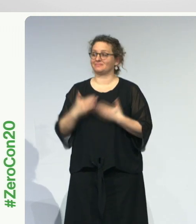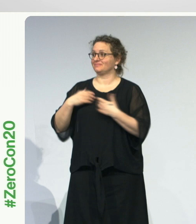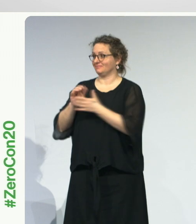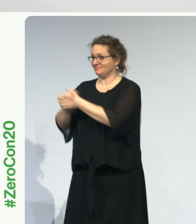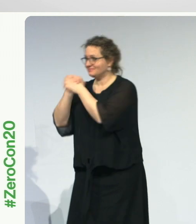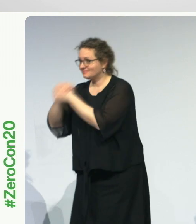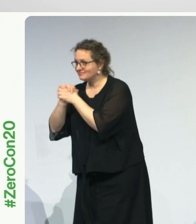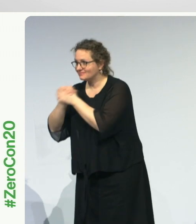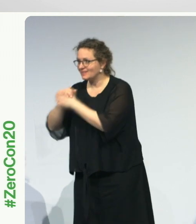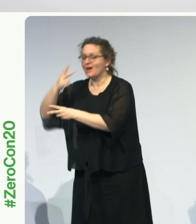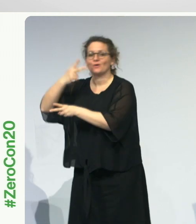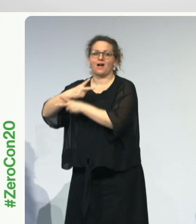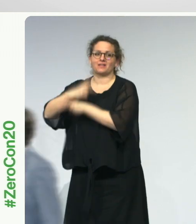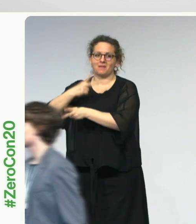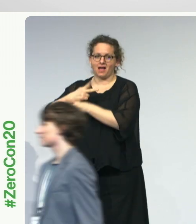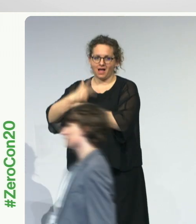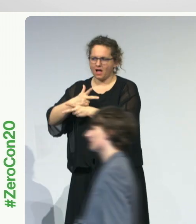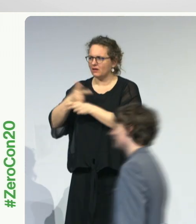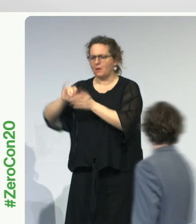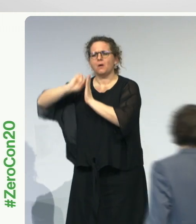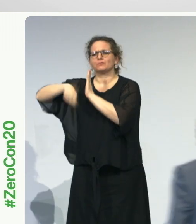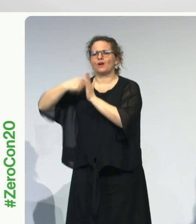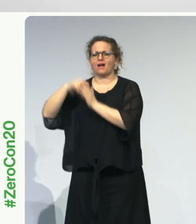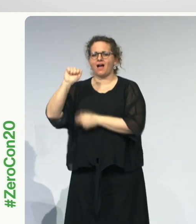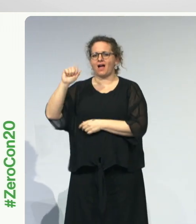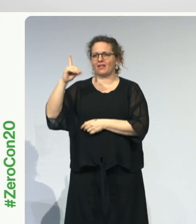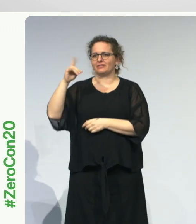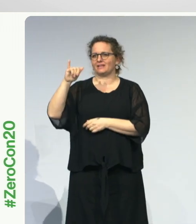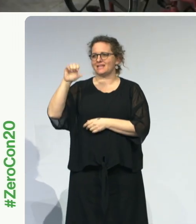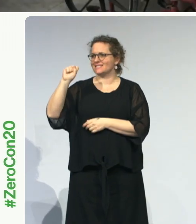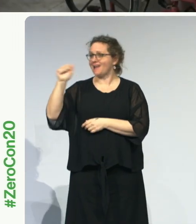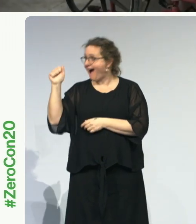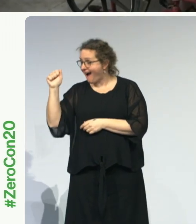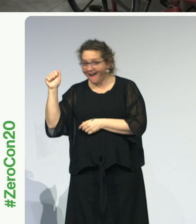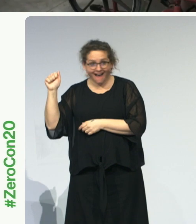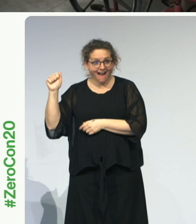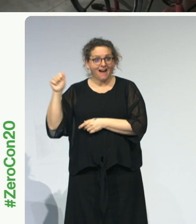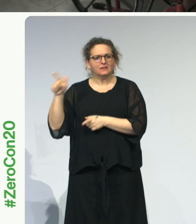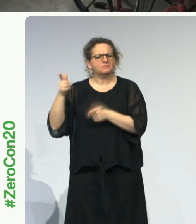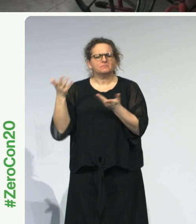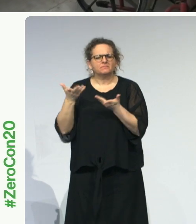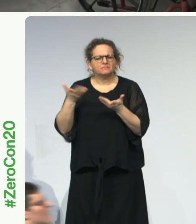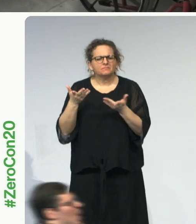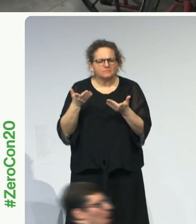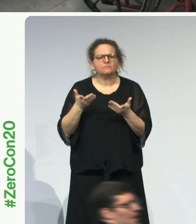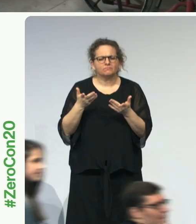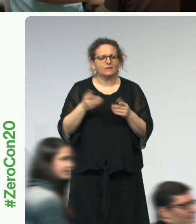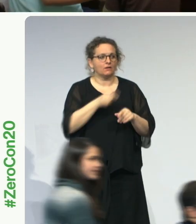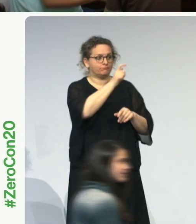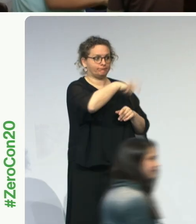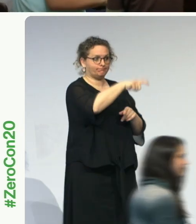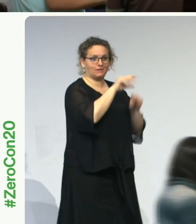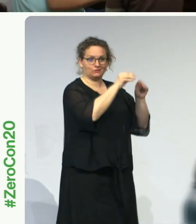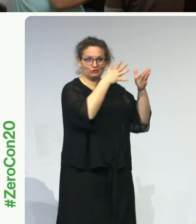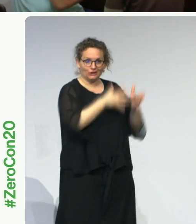Congratulations to Adisa from Guatemala. Adisa trains teachers in inclusive teaching methods, offers parent workshops, early